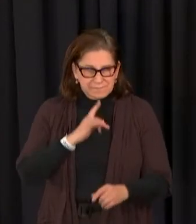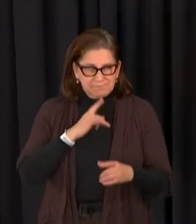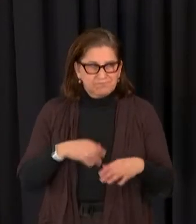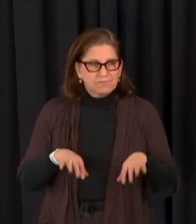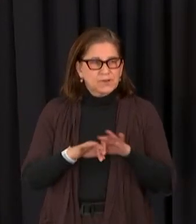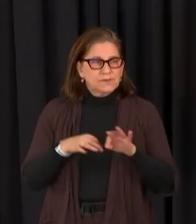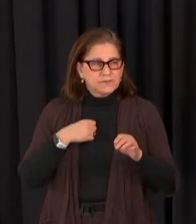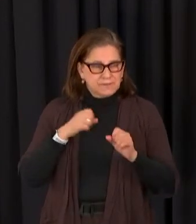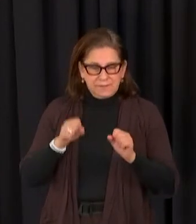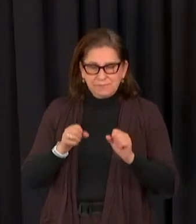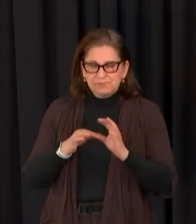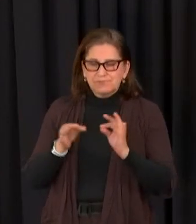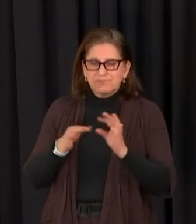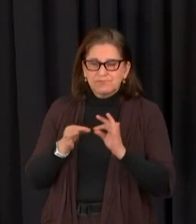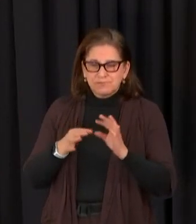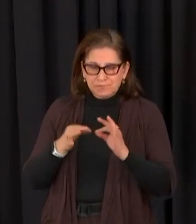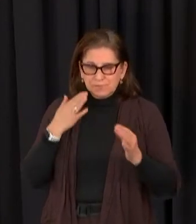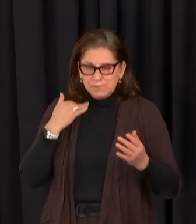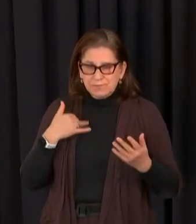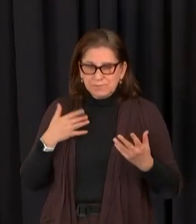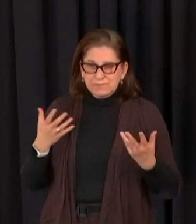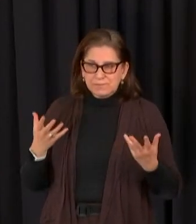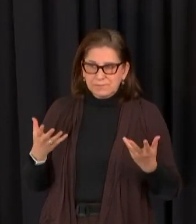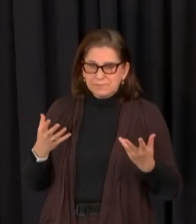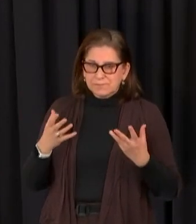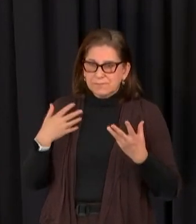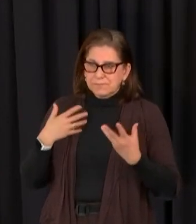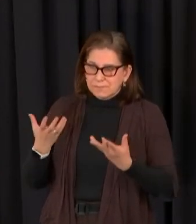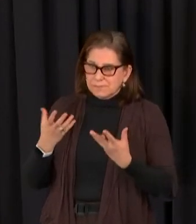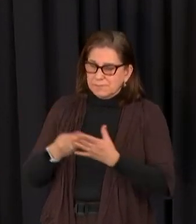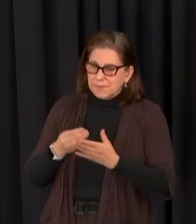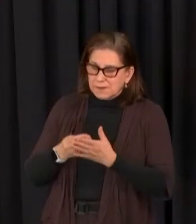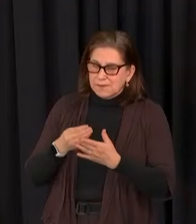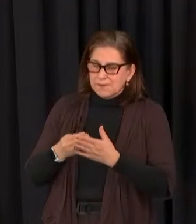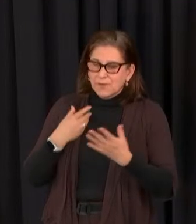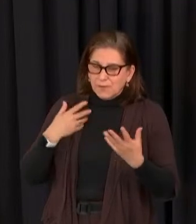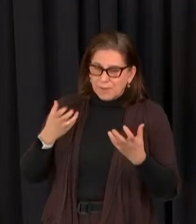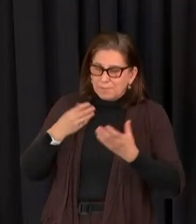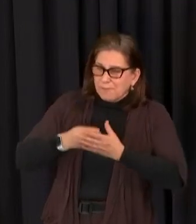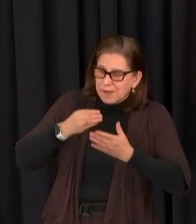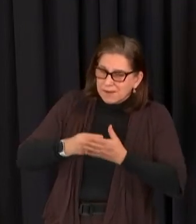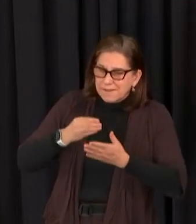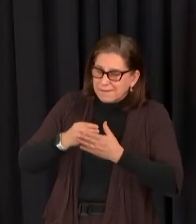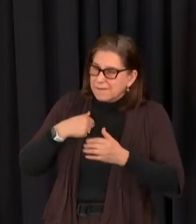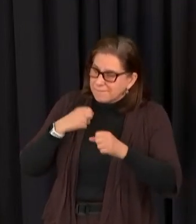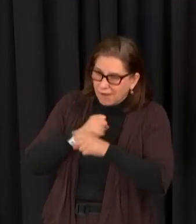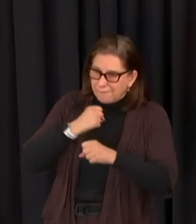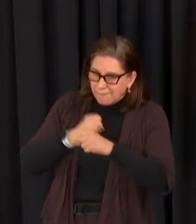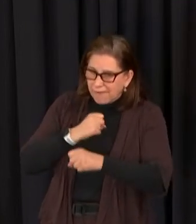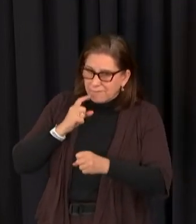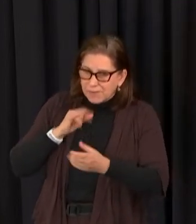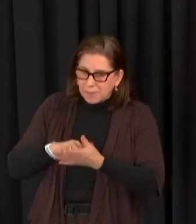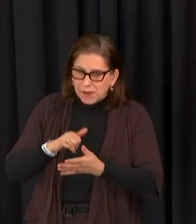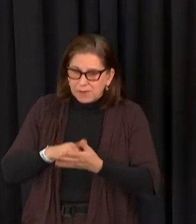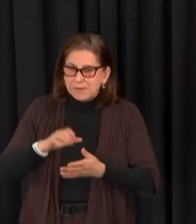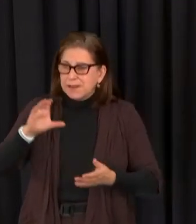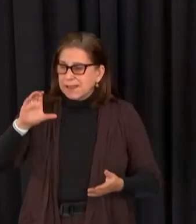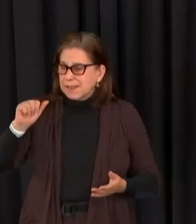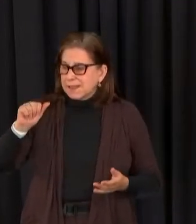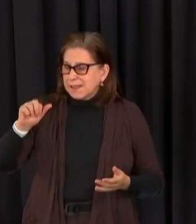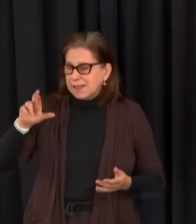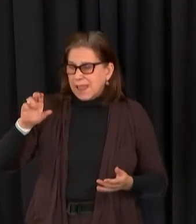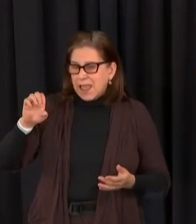really big. We've been fighting, I guess now, I don't remember when CARES came out now, maybe since last